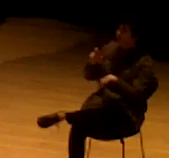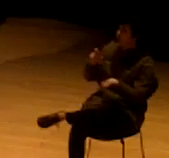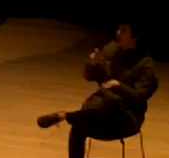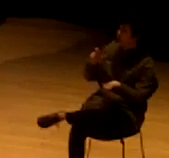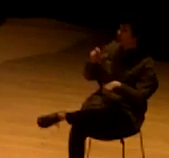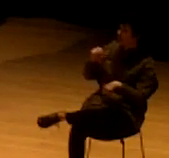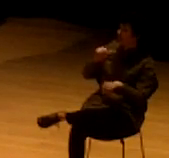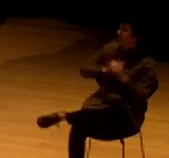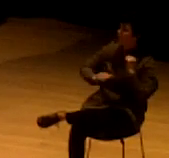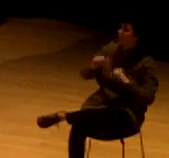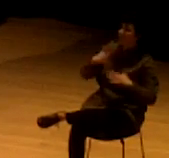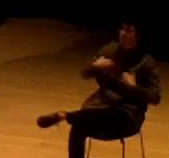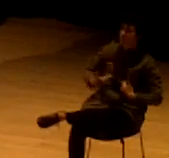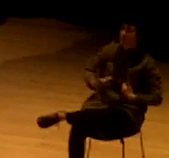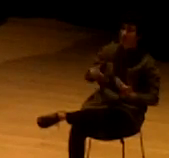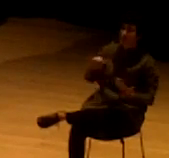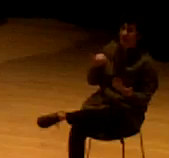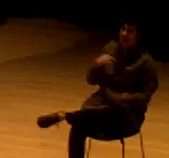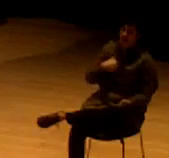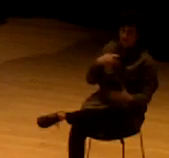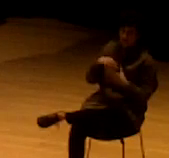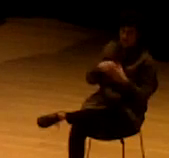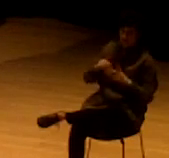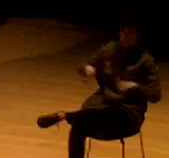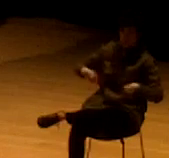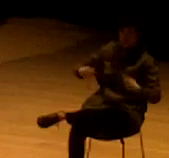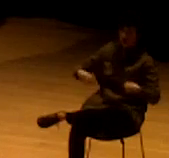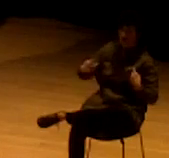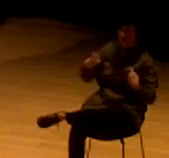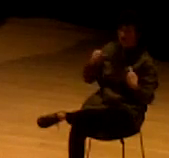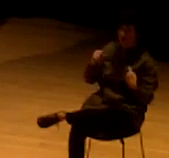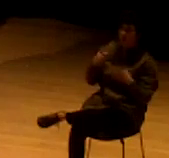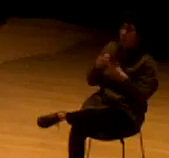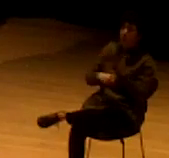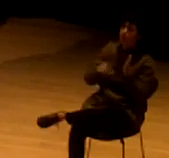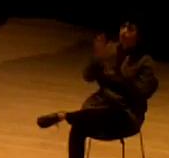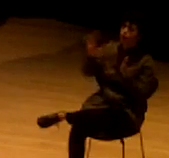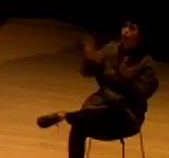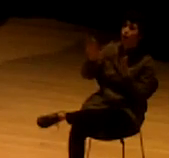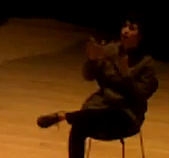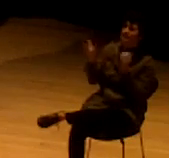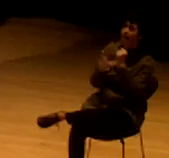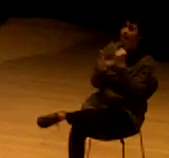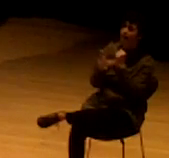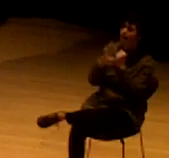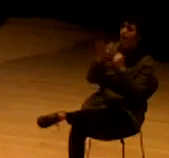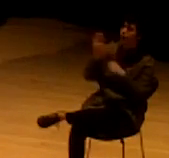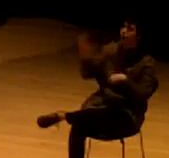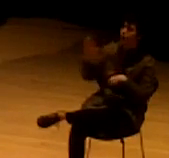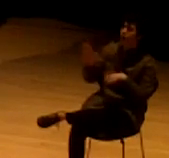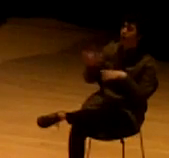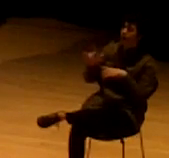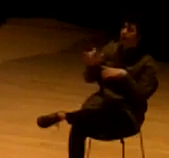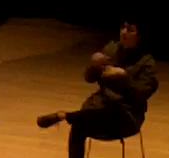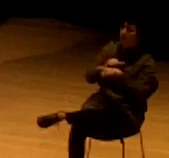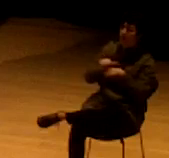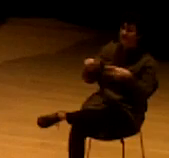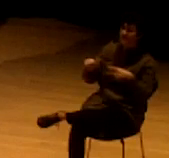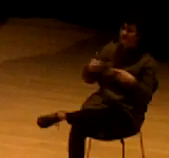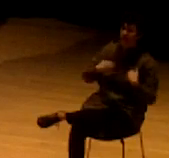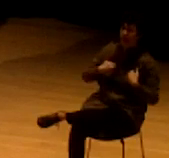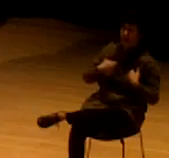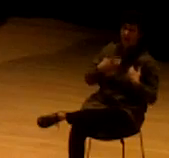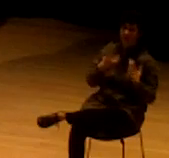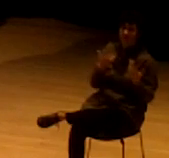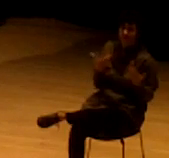very simply, for somebody in a wheelchair, what would your practice have to offer? Sure. Because cerebral palsy is very different,